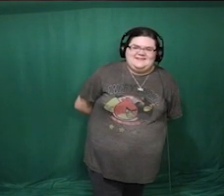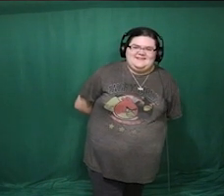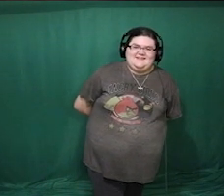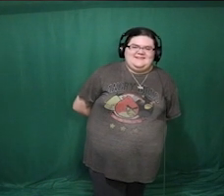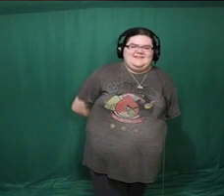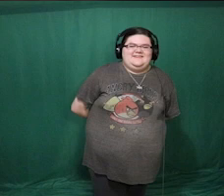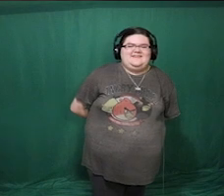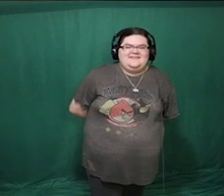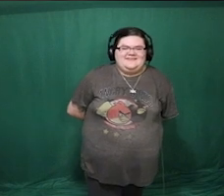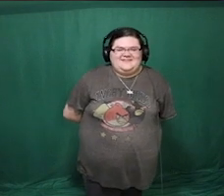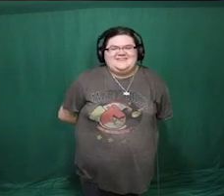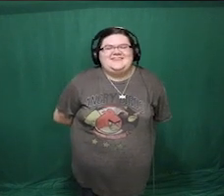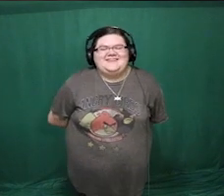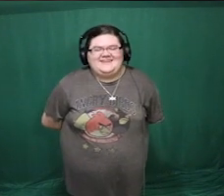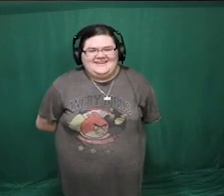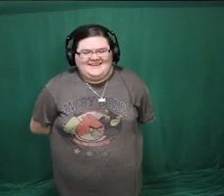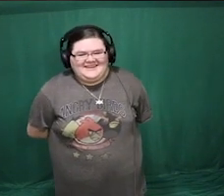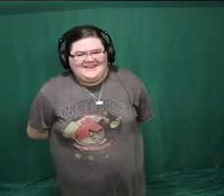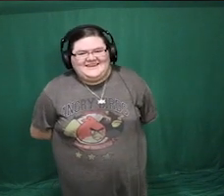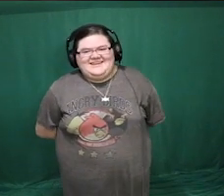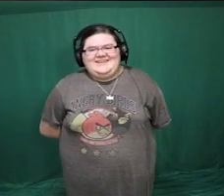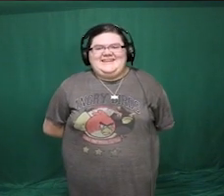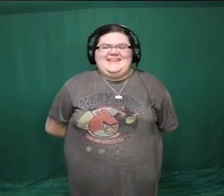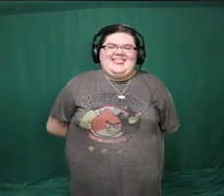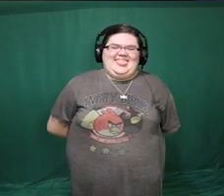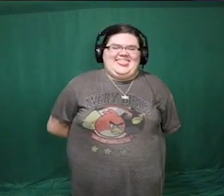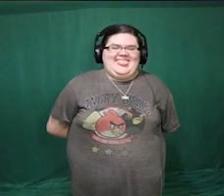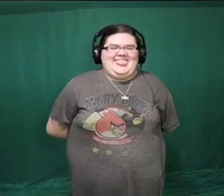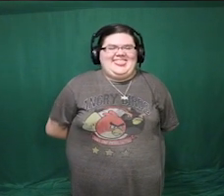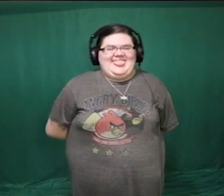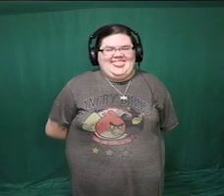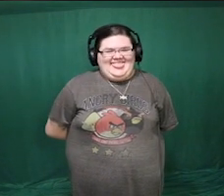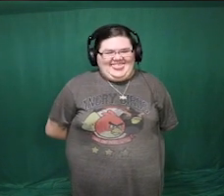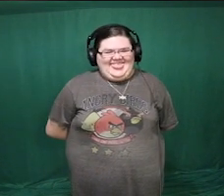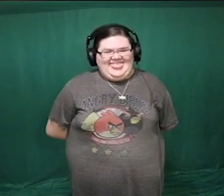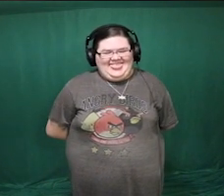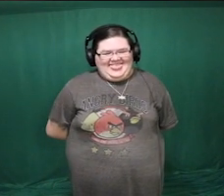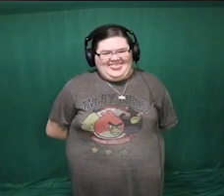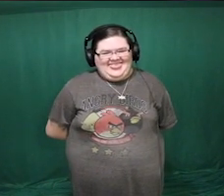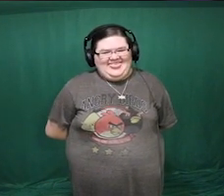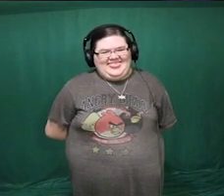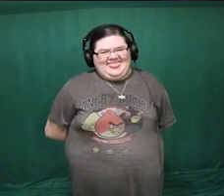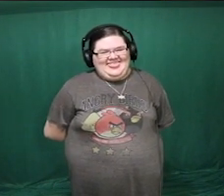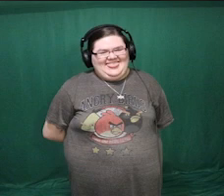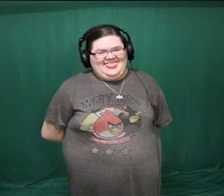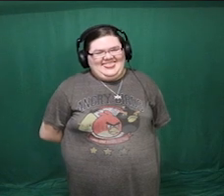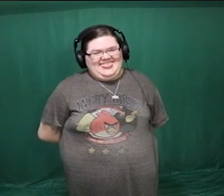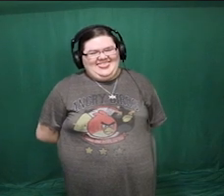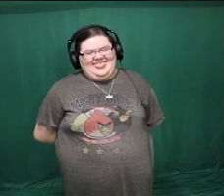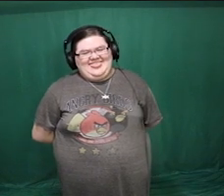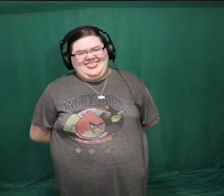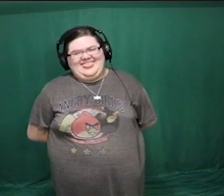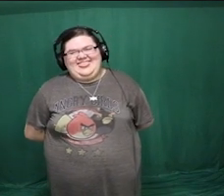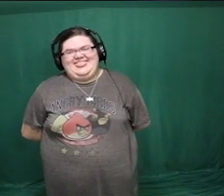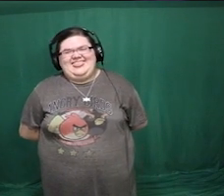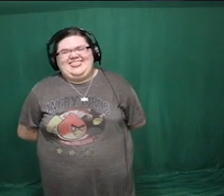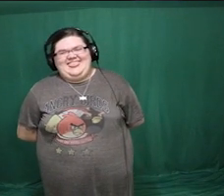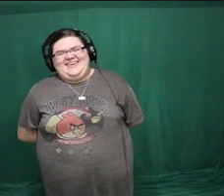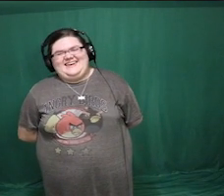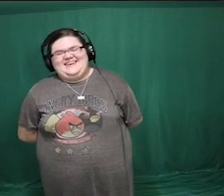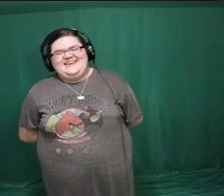Did you read it? Do you want me to read it out for you? Oh, why'd you do that, man? That's incredible. It I hate have been you guys. Incredible.